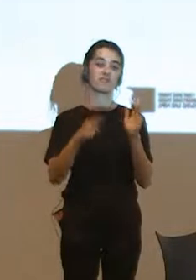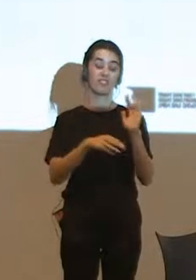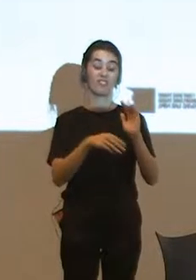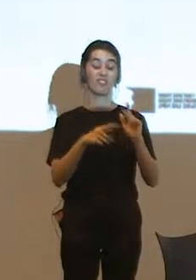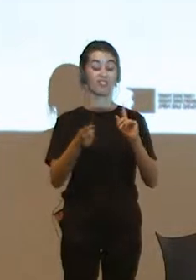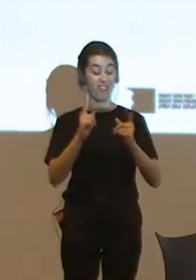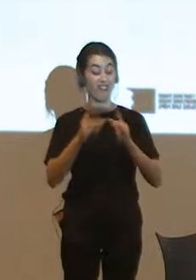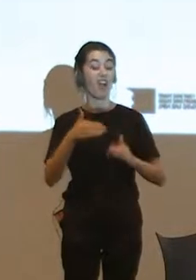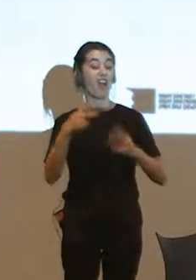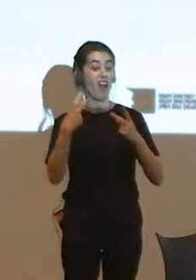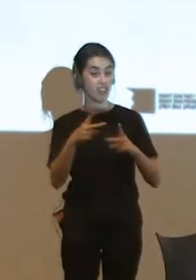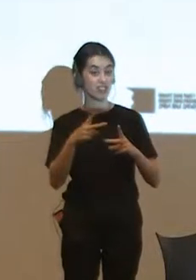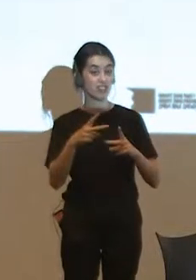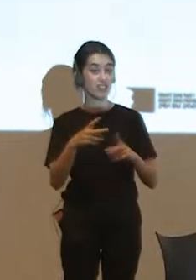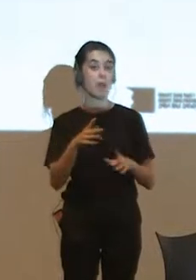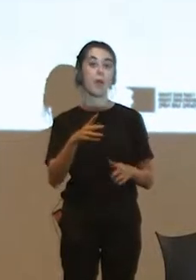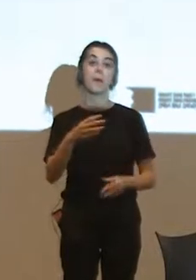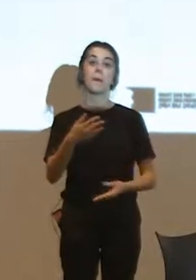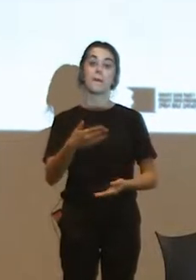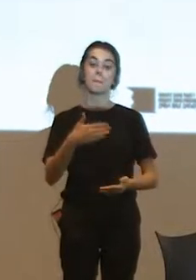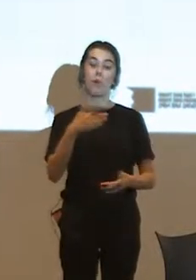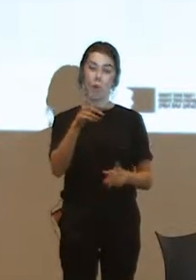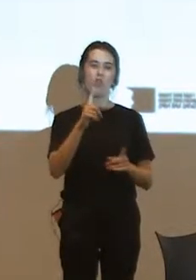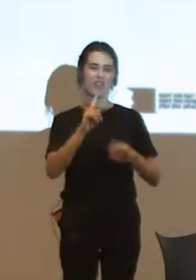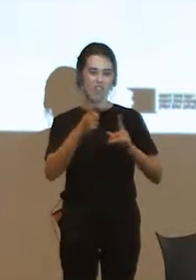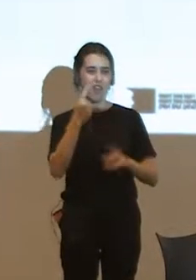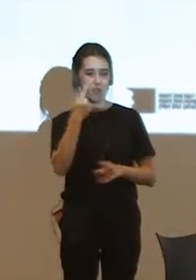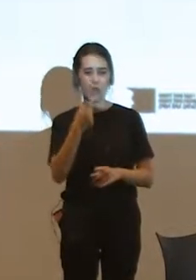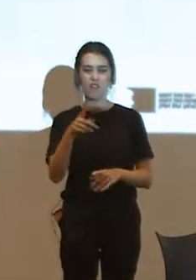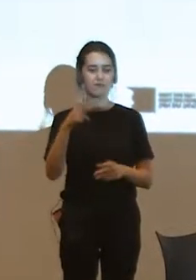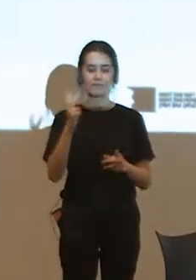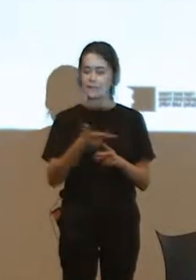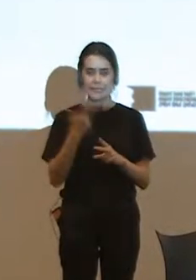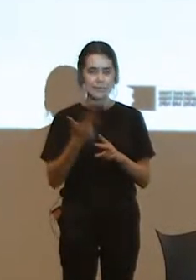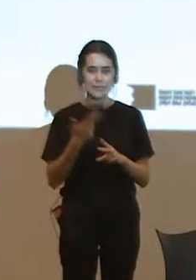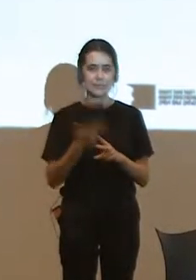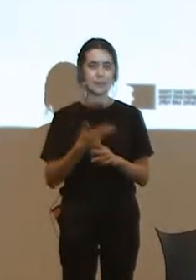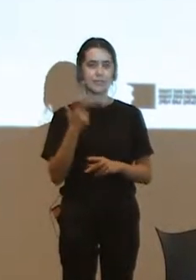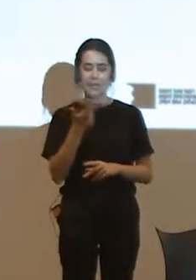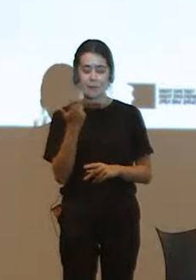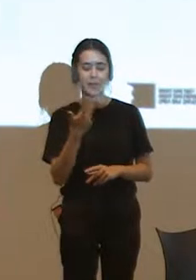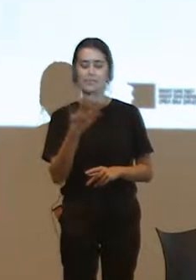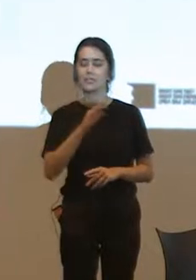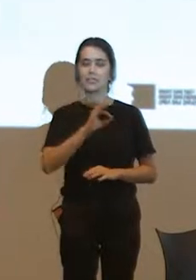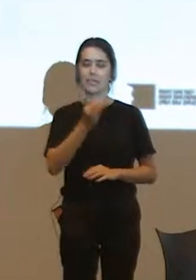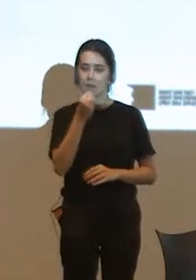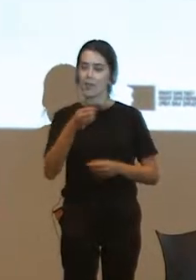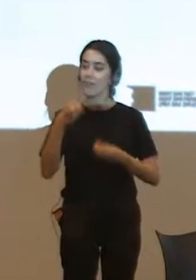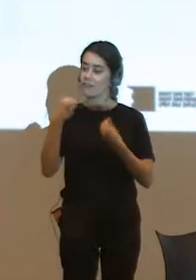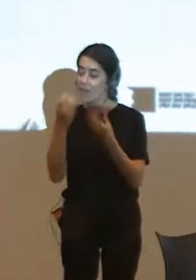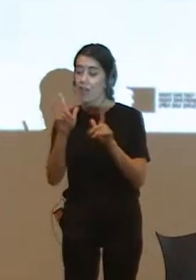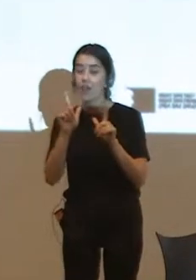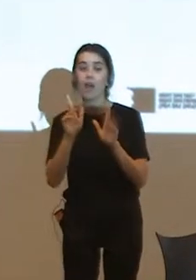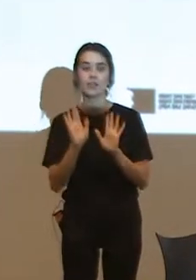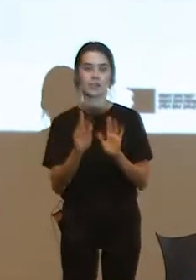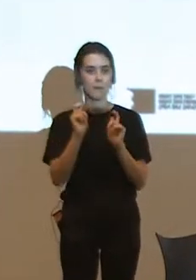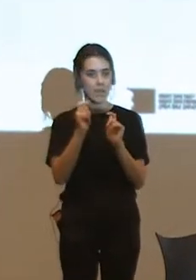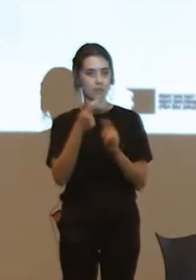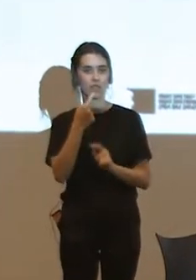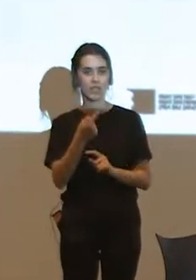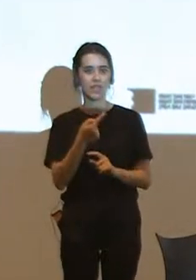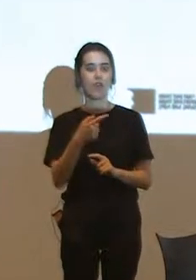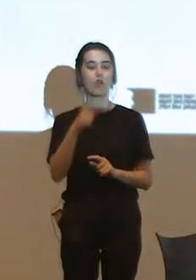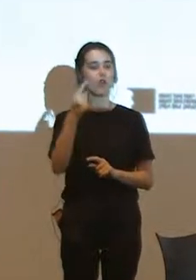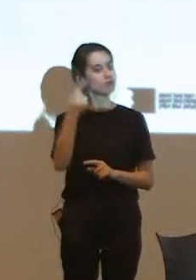very fast and we told this story to the public that your government is starving people and that resonated very well because even